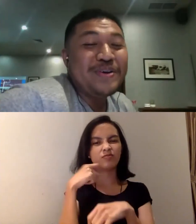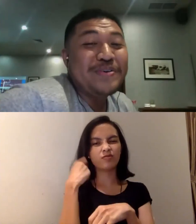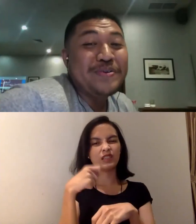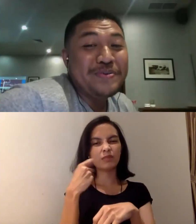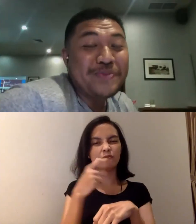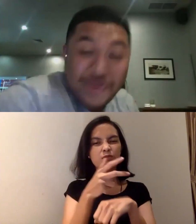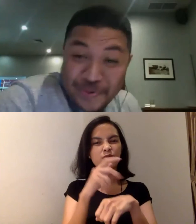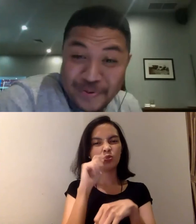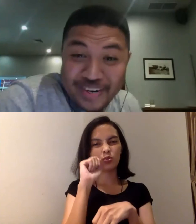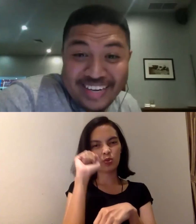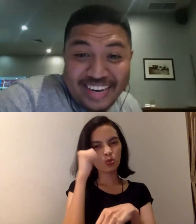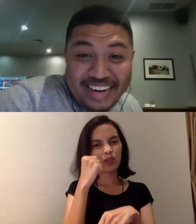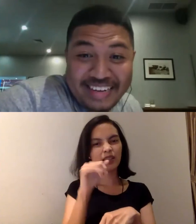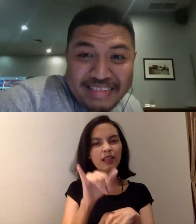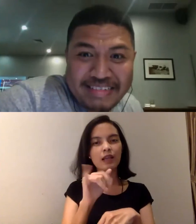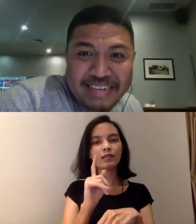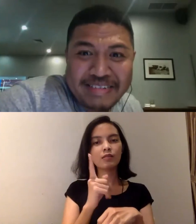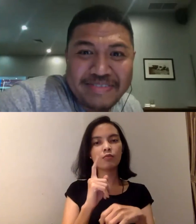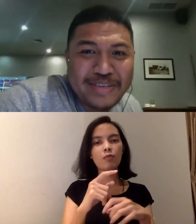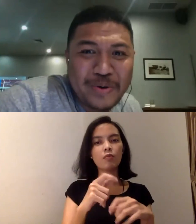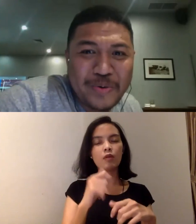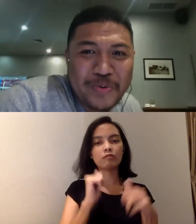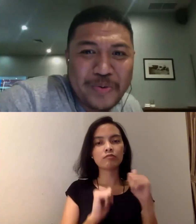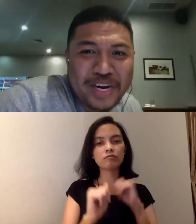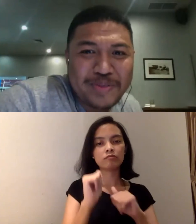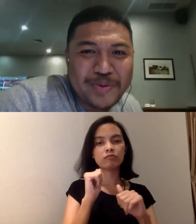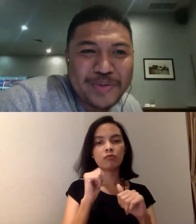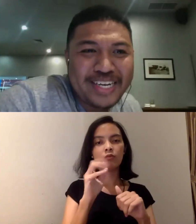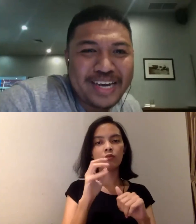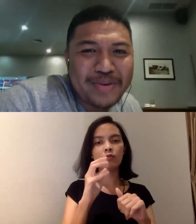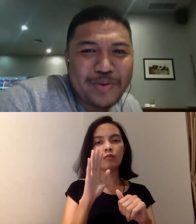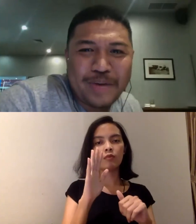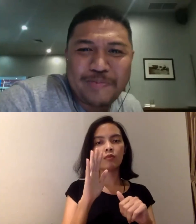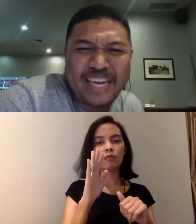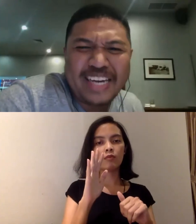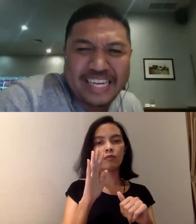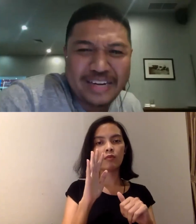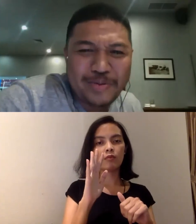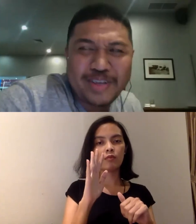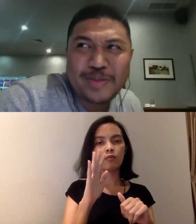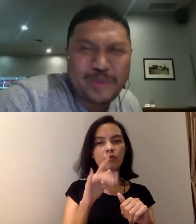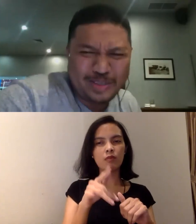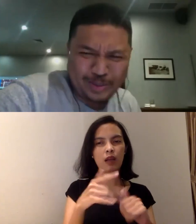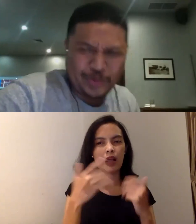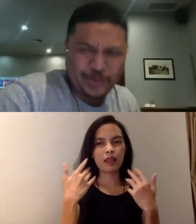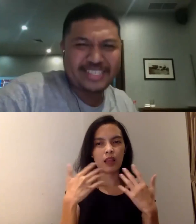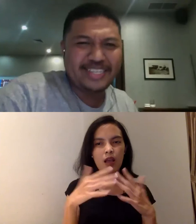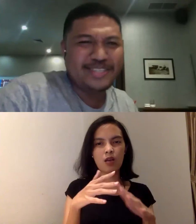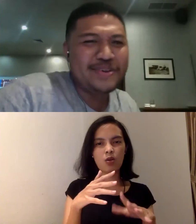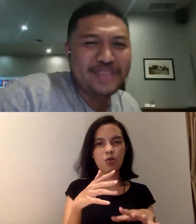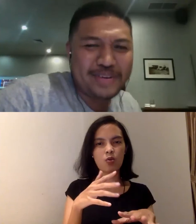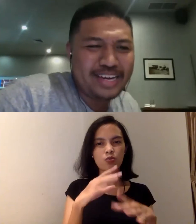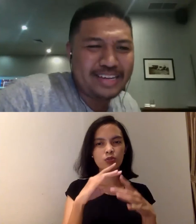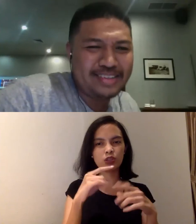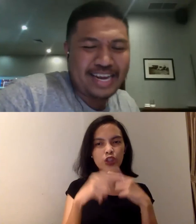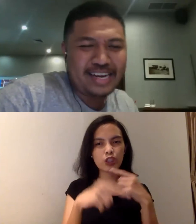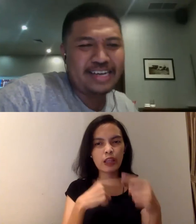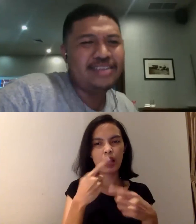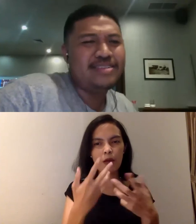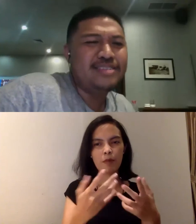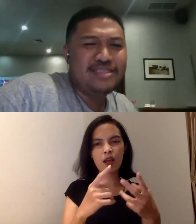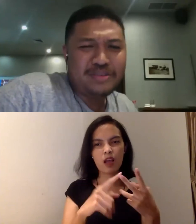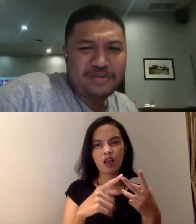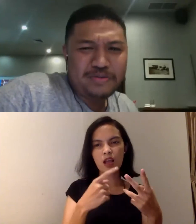the crew and cast doesn't really know what I'm doing. I mean, what I'm making, what story is this? They were like that,